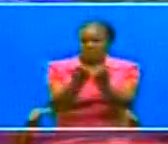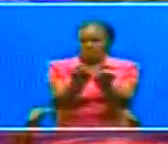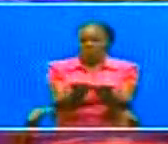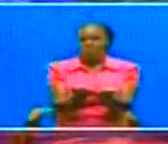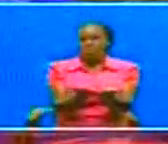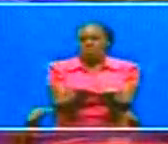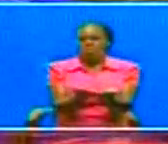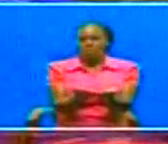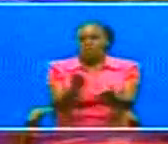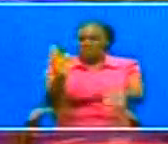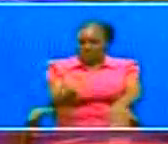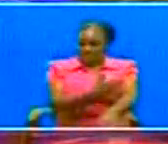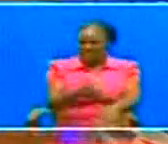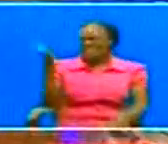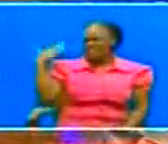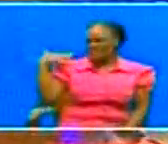Yeah. So were you singing then?